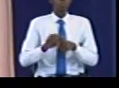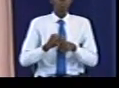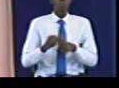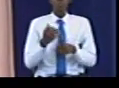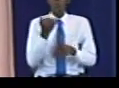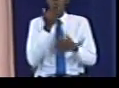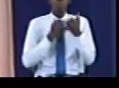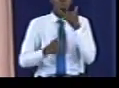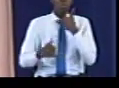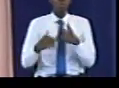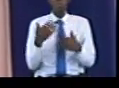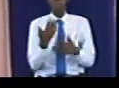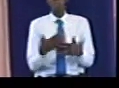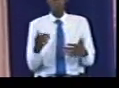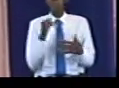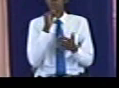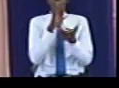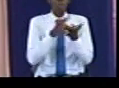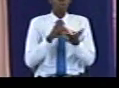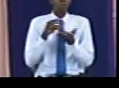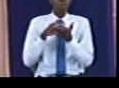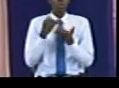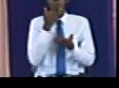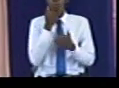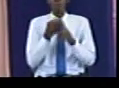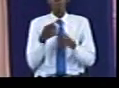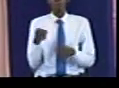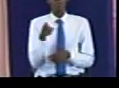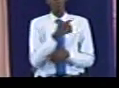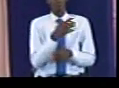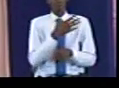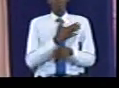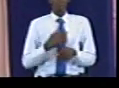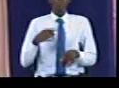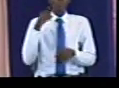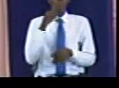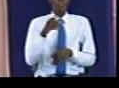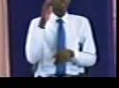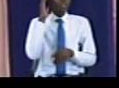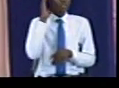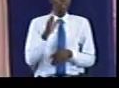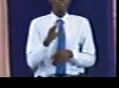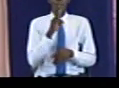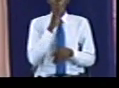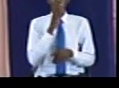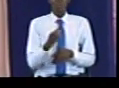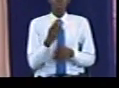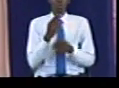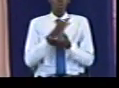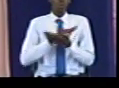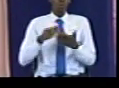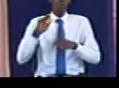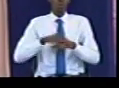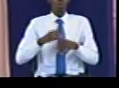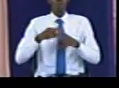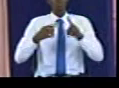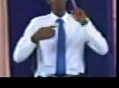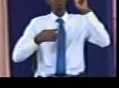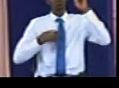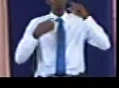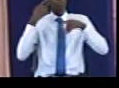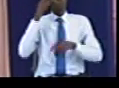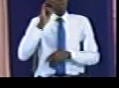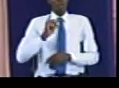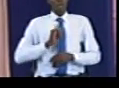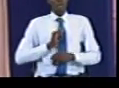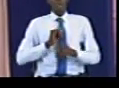not copying anything they're doing. Look at verse 26. And ye shall be holy unto me, for I, the Lord, am